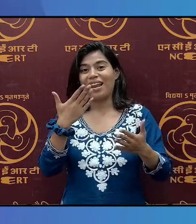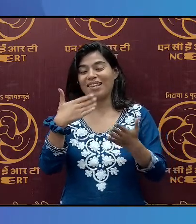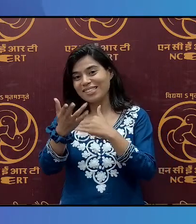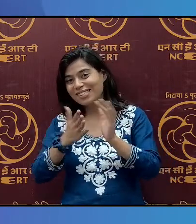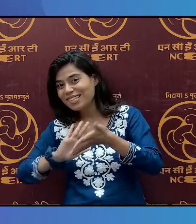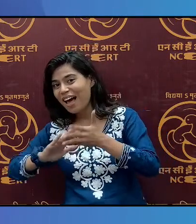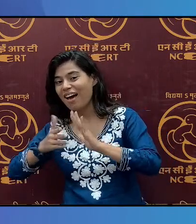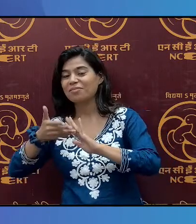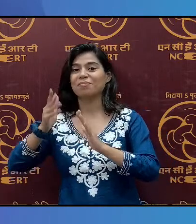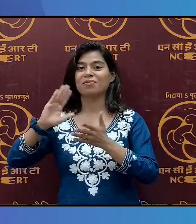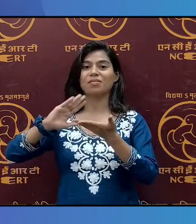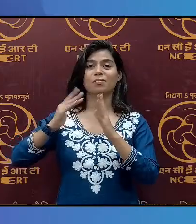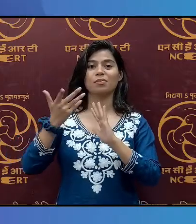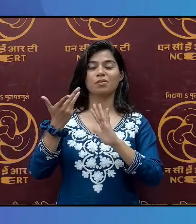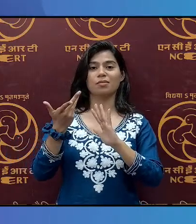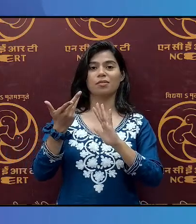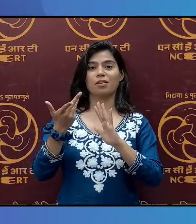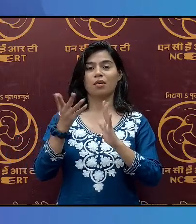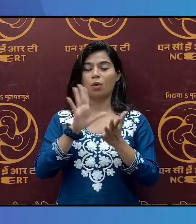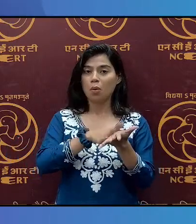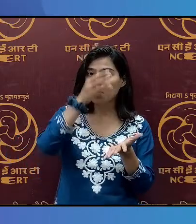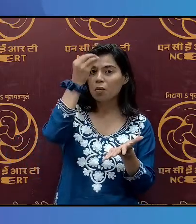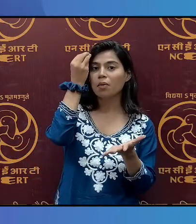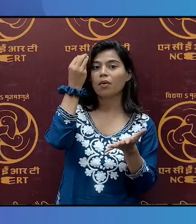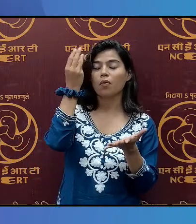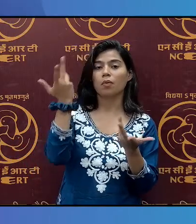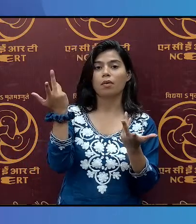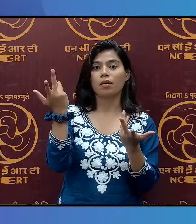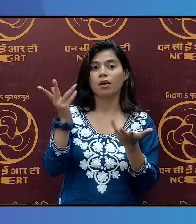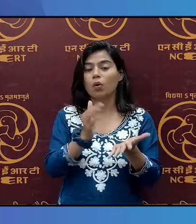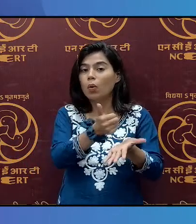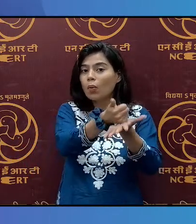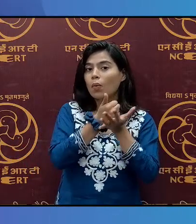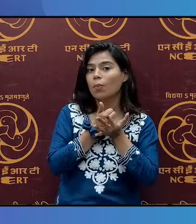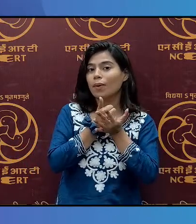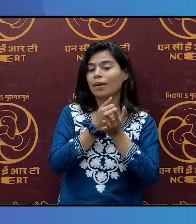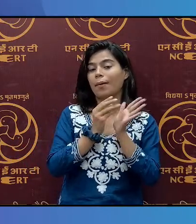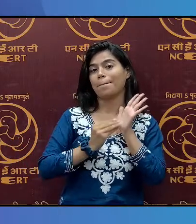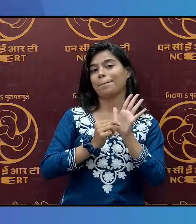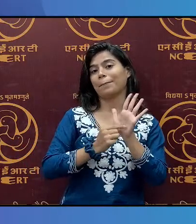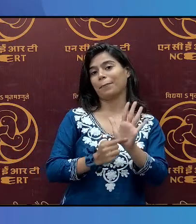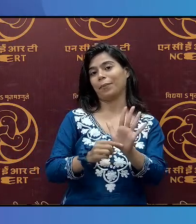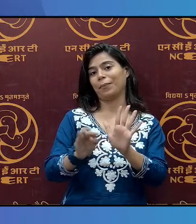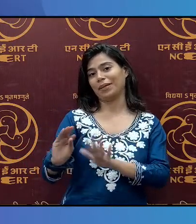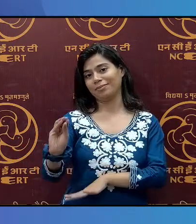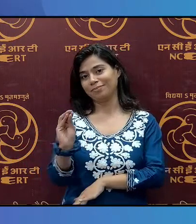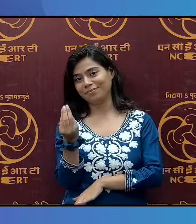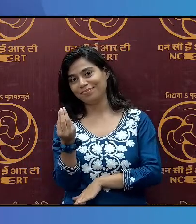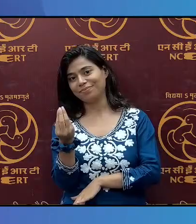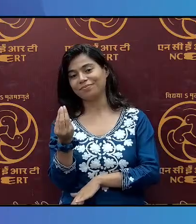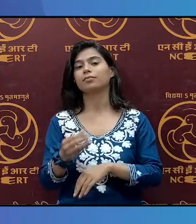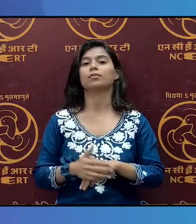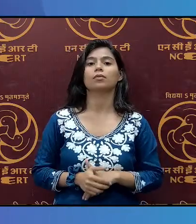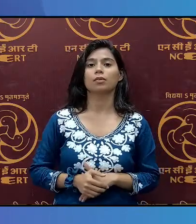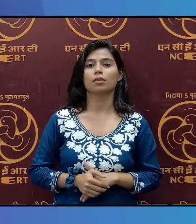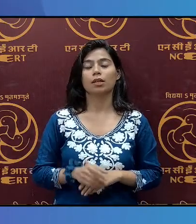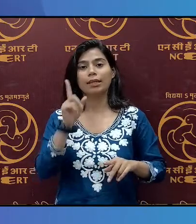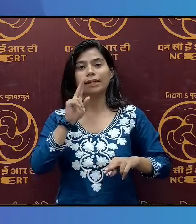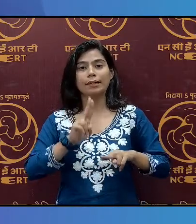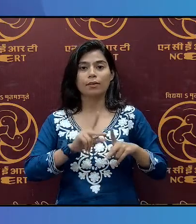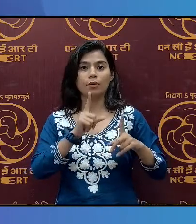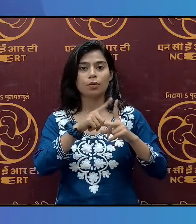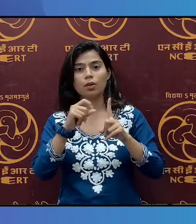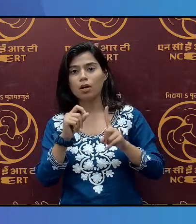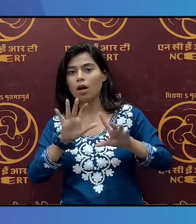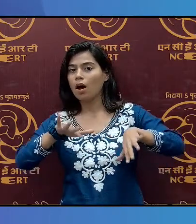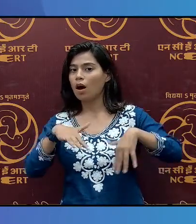existing challenges and acquire them, master them, and help me to perform better. So either by doing that, it